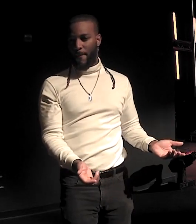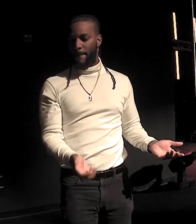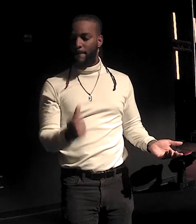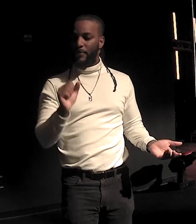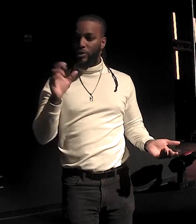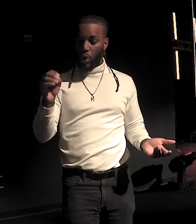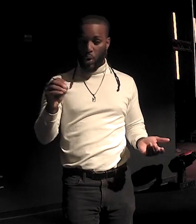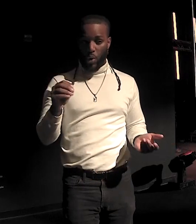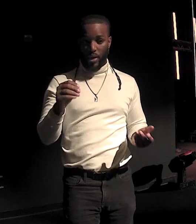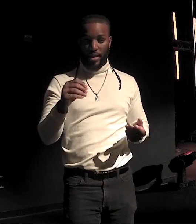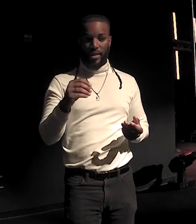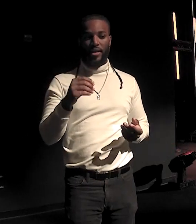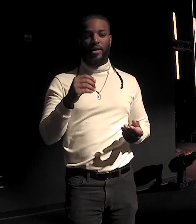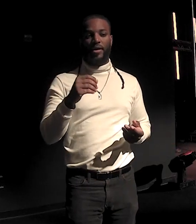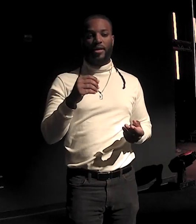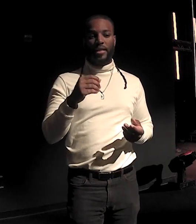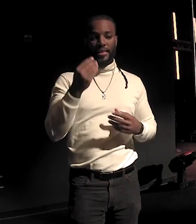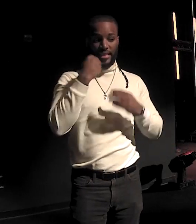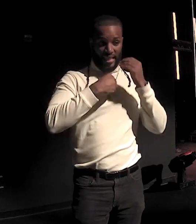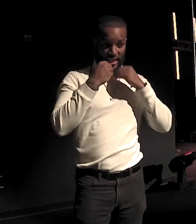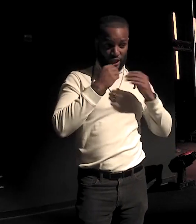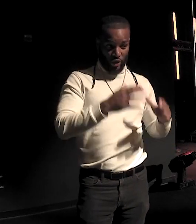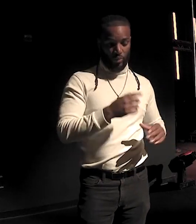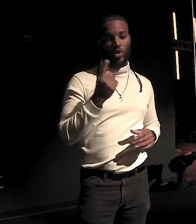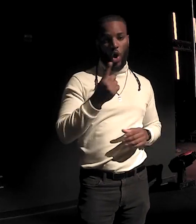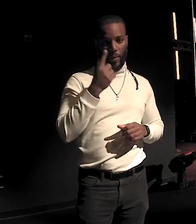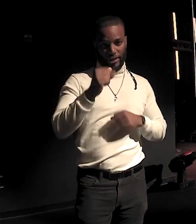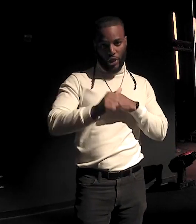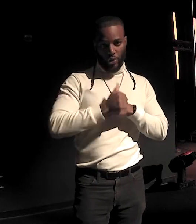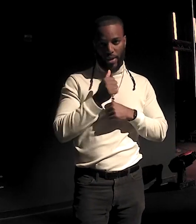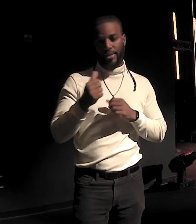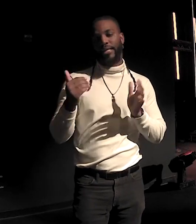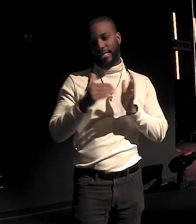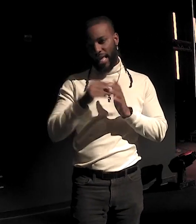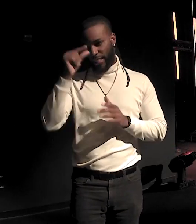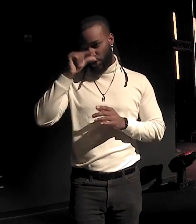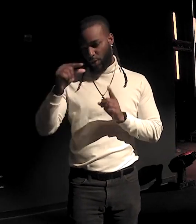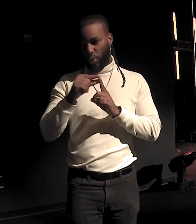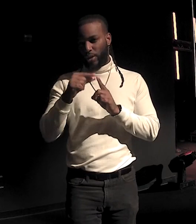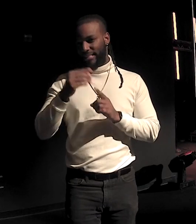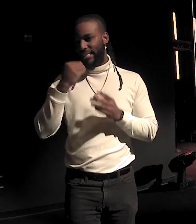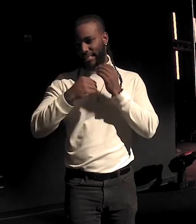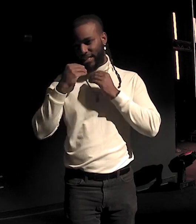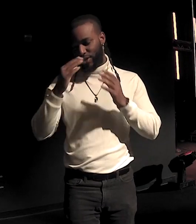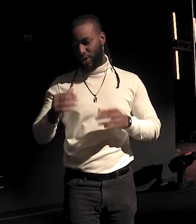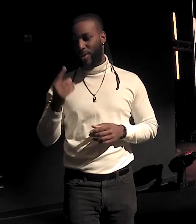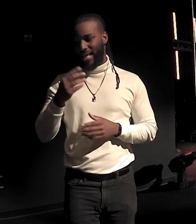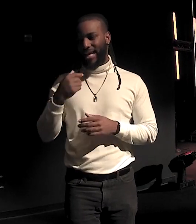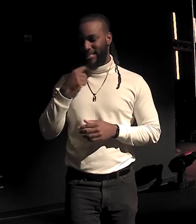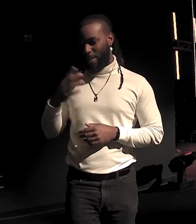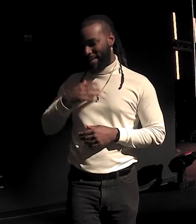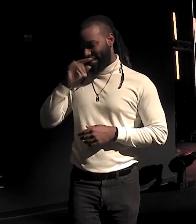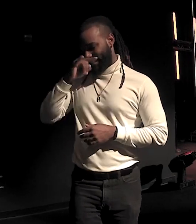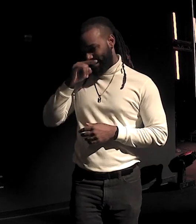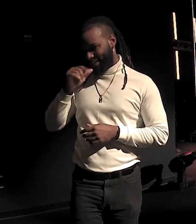So the eater was always a threat. That's kind of the Greek word is the eater. And one of the things I tell my kids all the time is watch out,